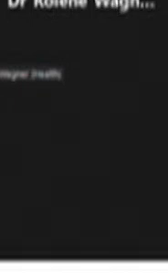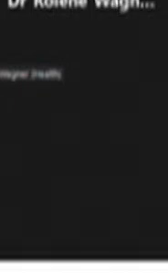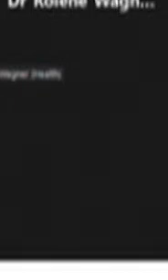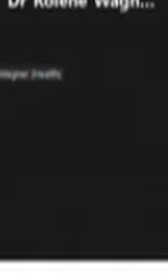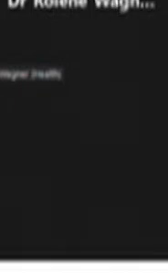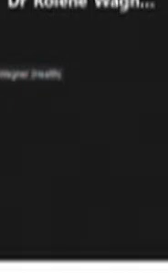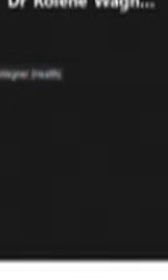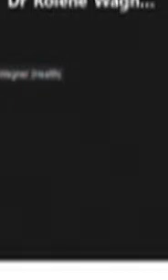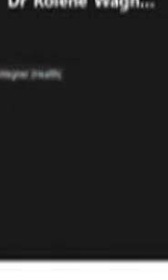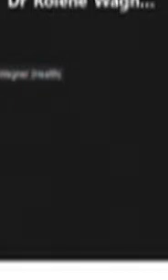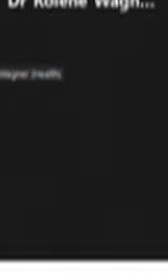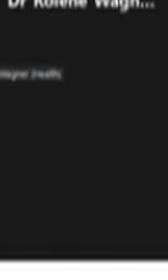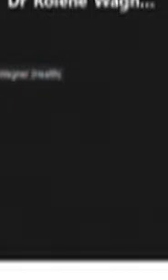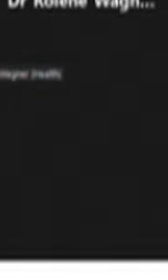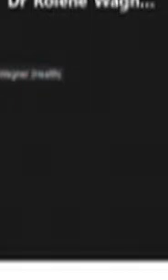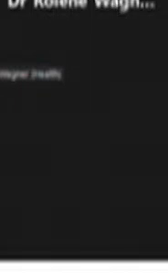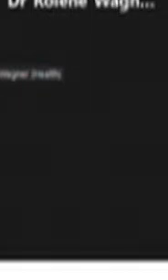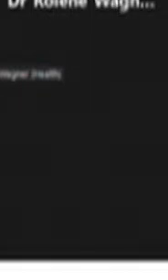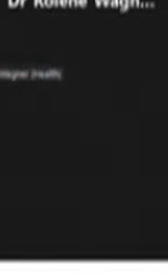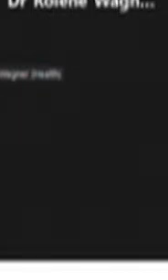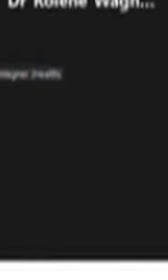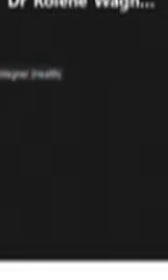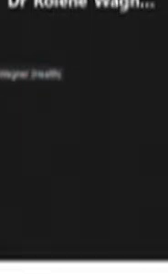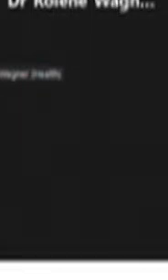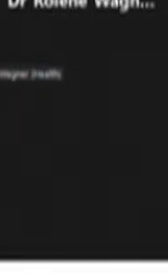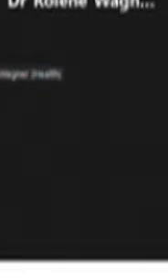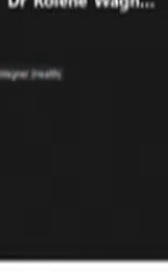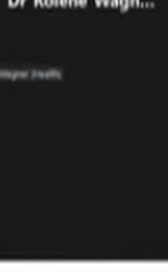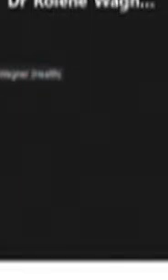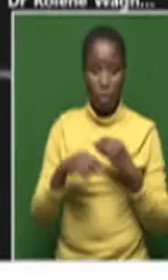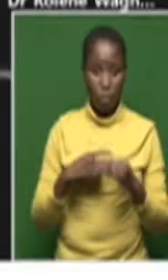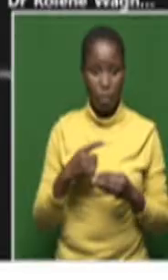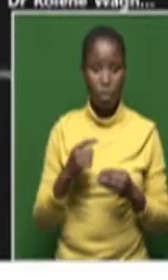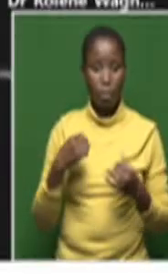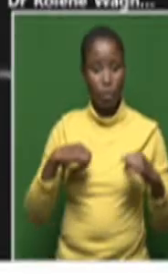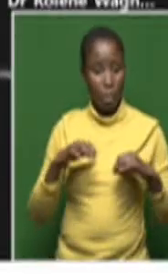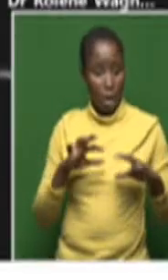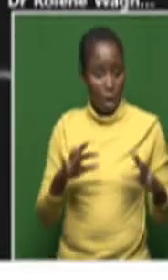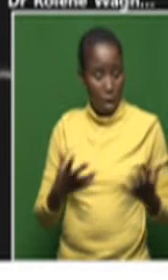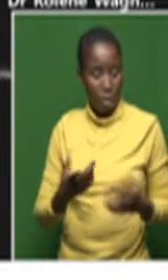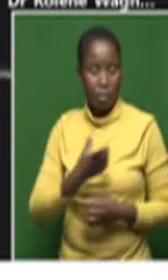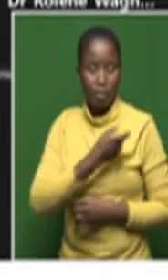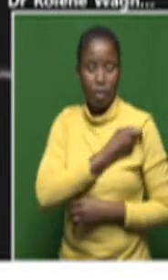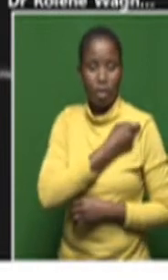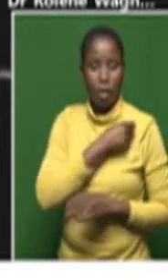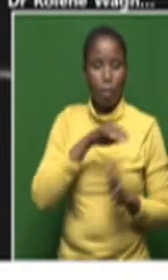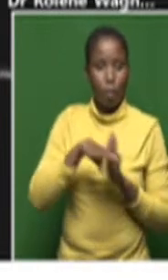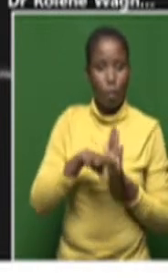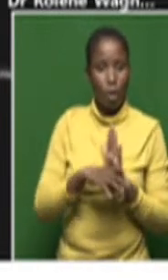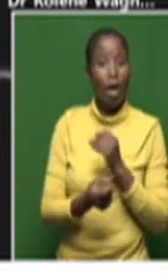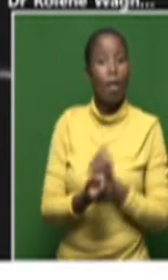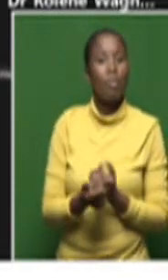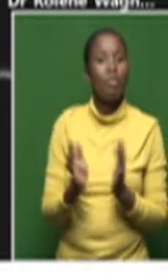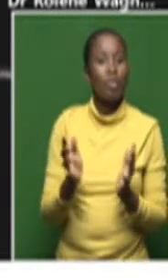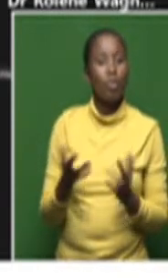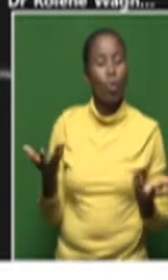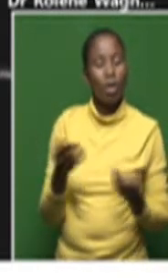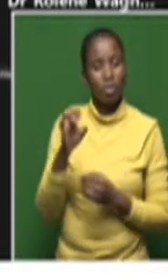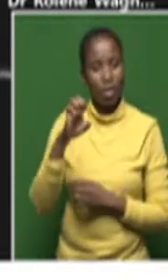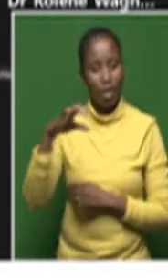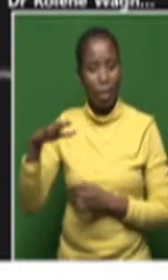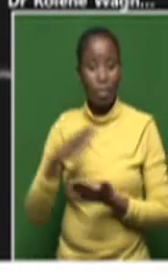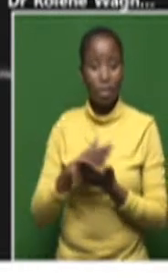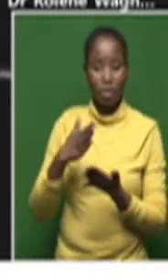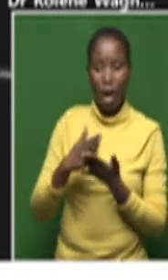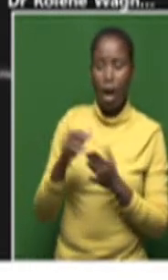I will touch on in the presentation the trends and performance of vaccinations, the program in the Eastern Cape, some of the observations